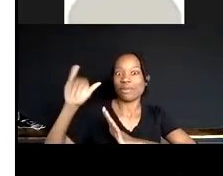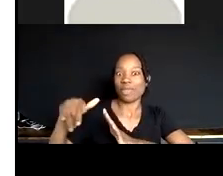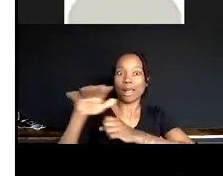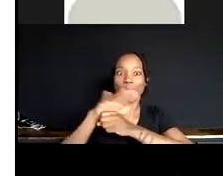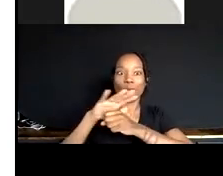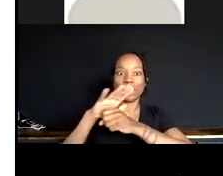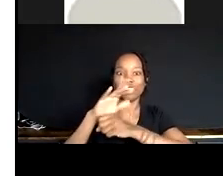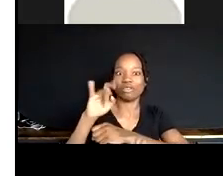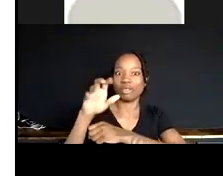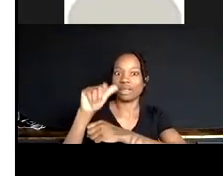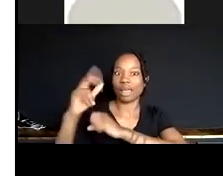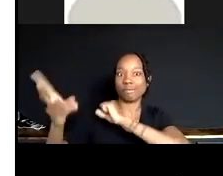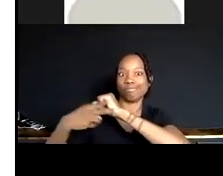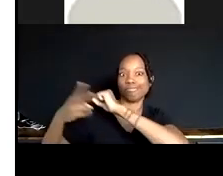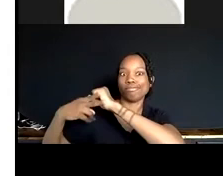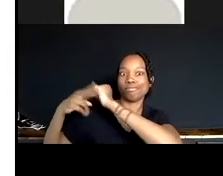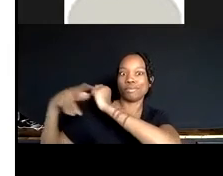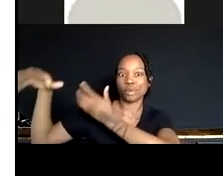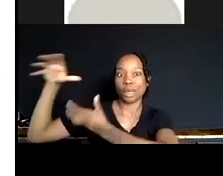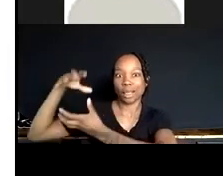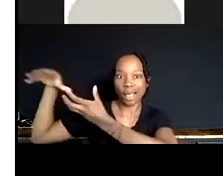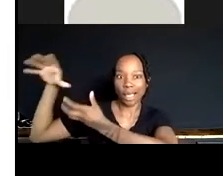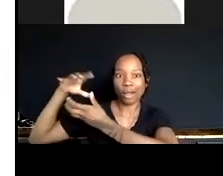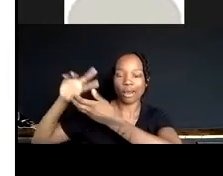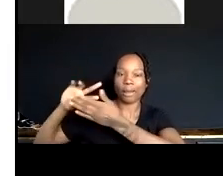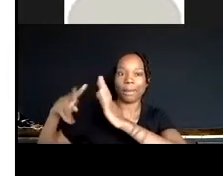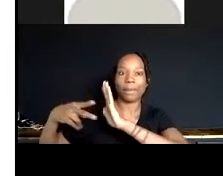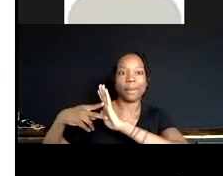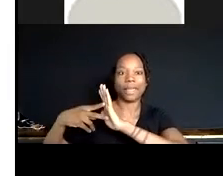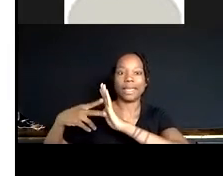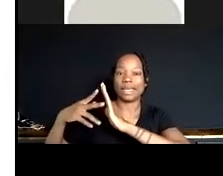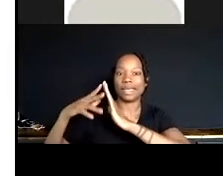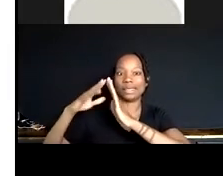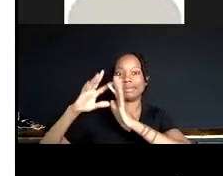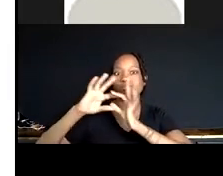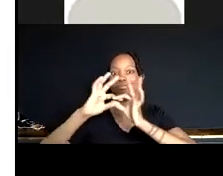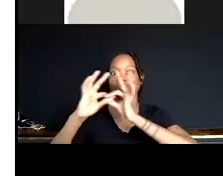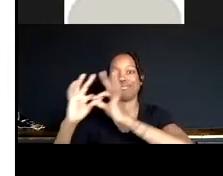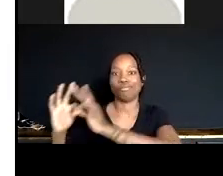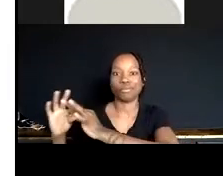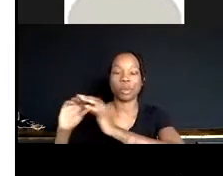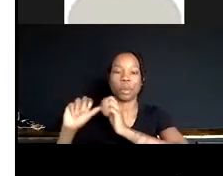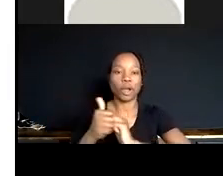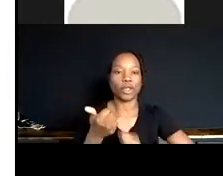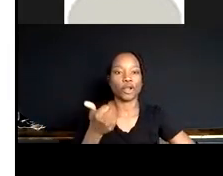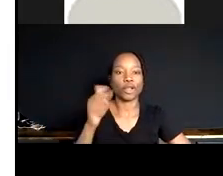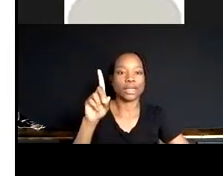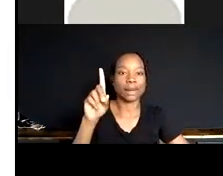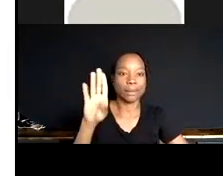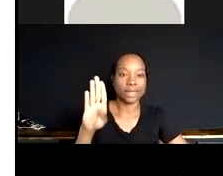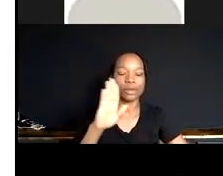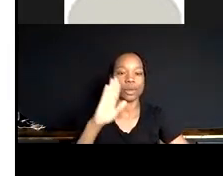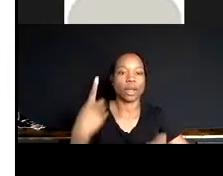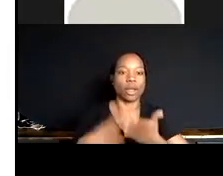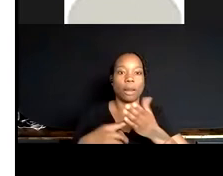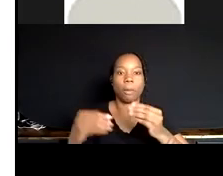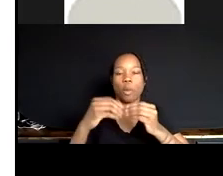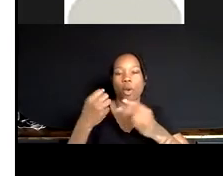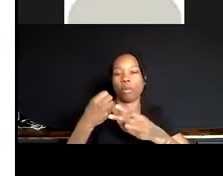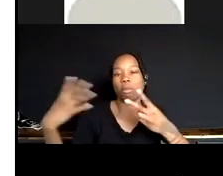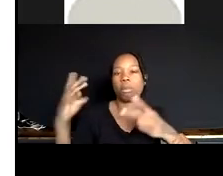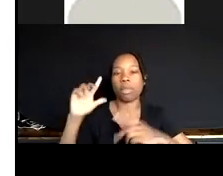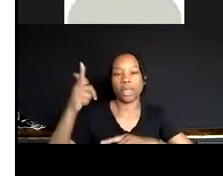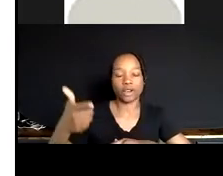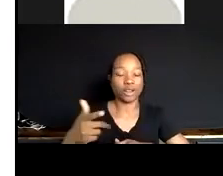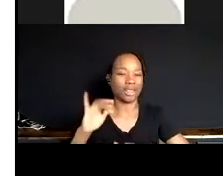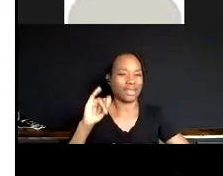a lot of other databases that we'll talk about a little bit later. And this is not new. The idea of tracking is not